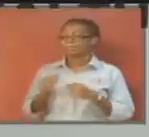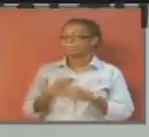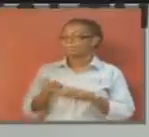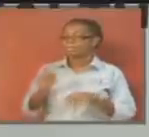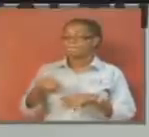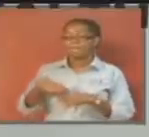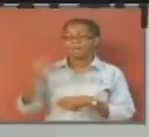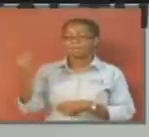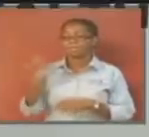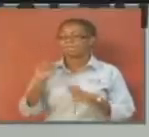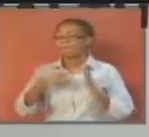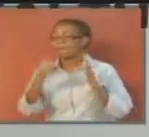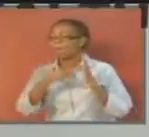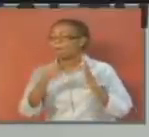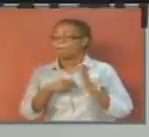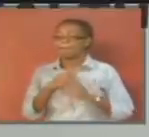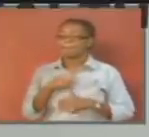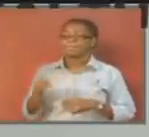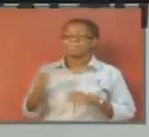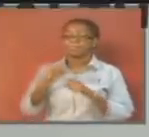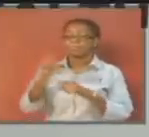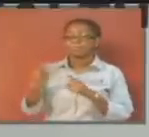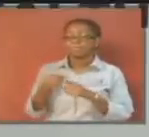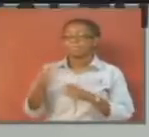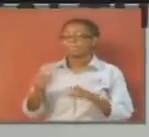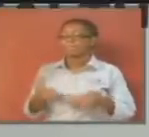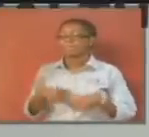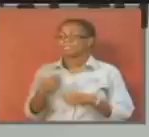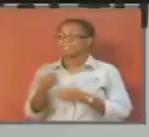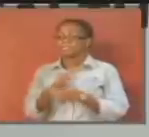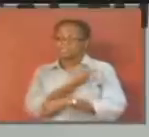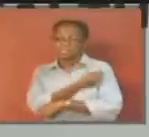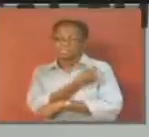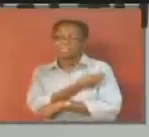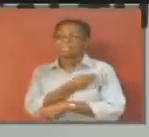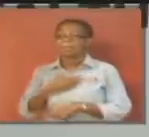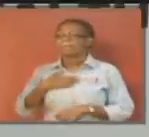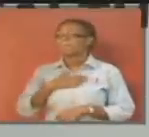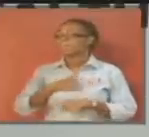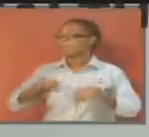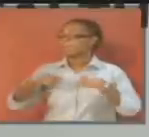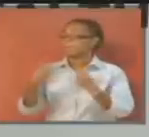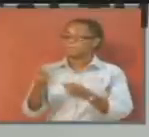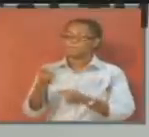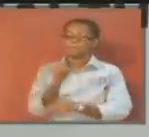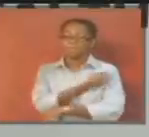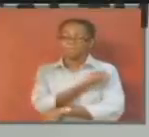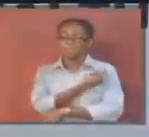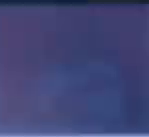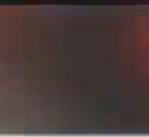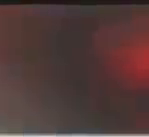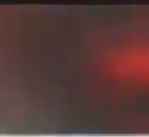COVID-19 vaccine is offered to you, please take up the offer. Thank you and be safe.